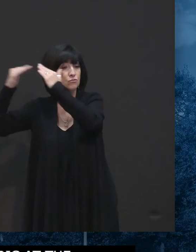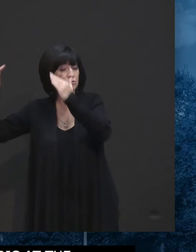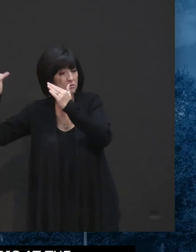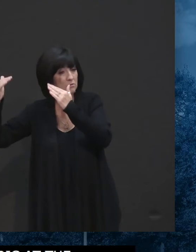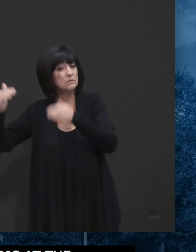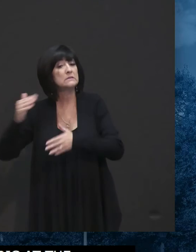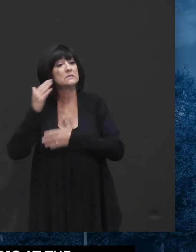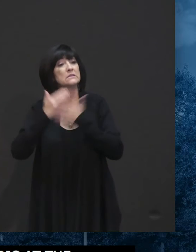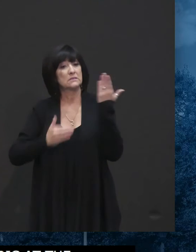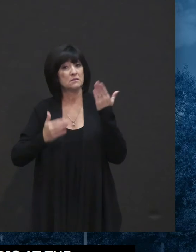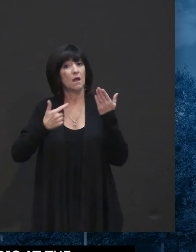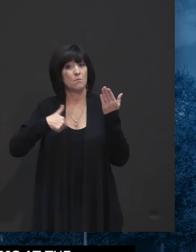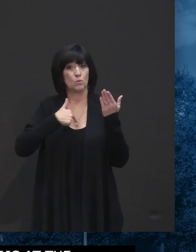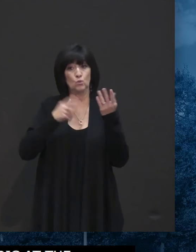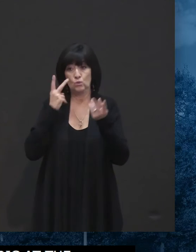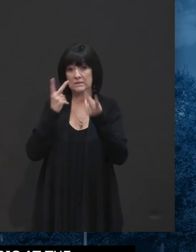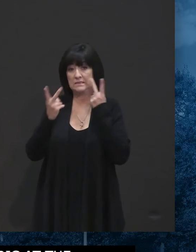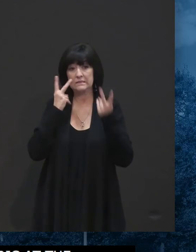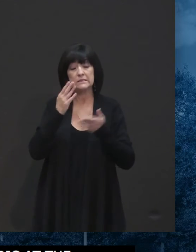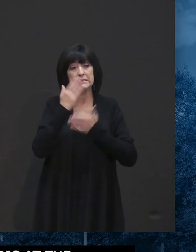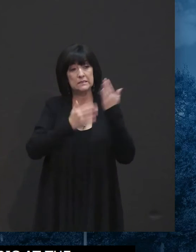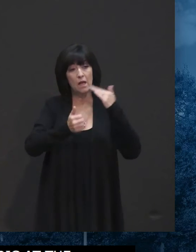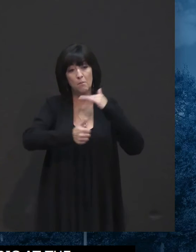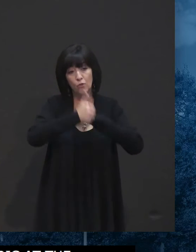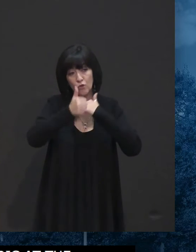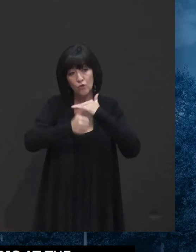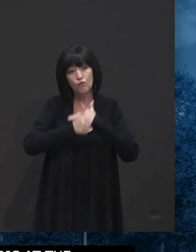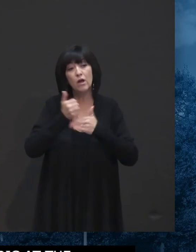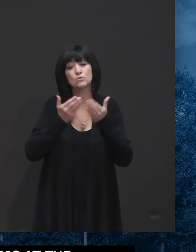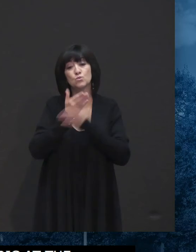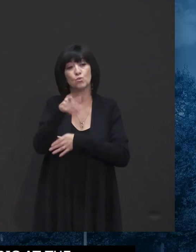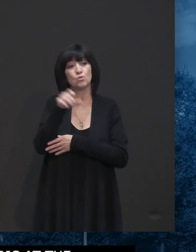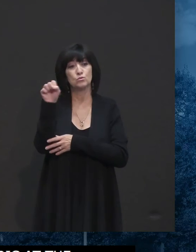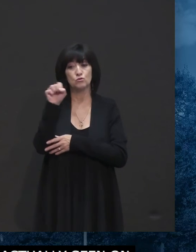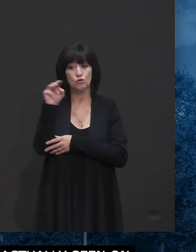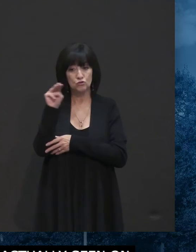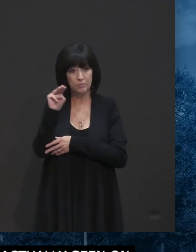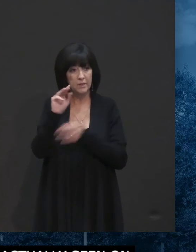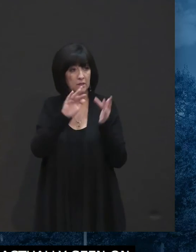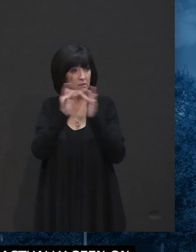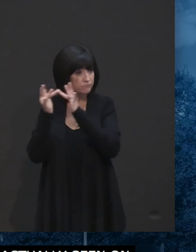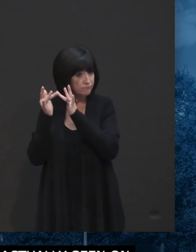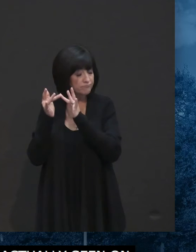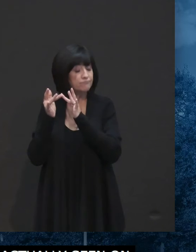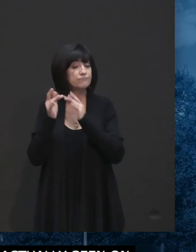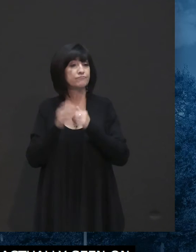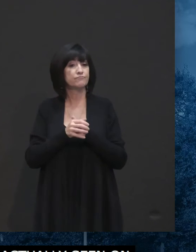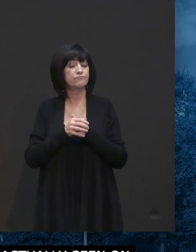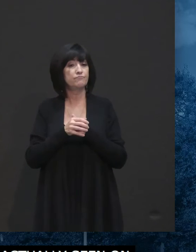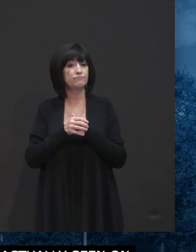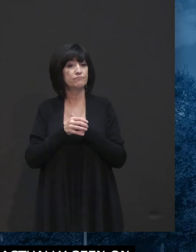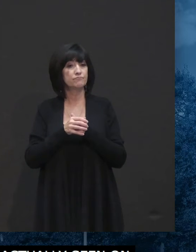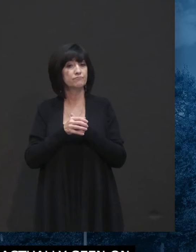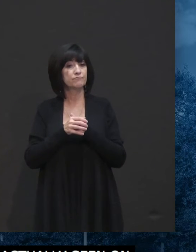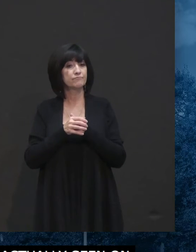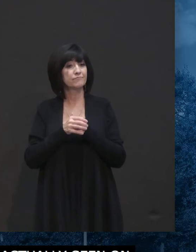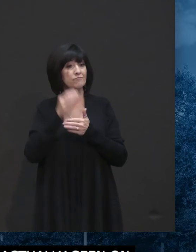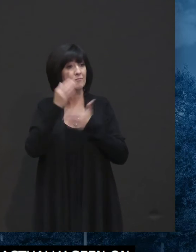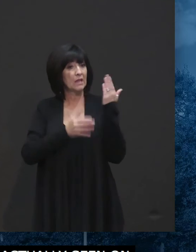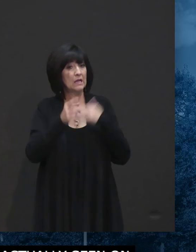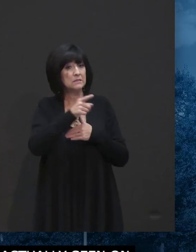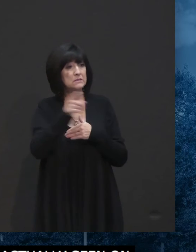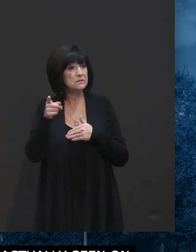that we've actually seen on social media, some of which have been the result of